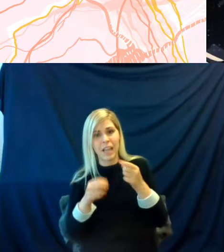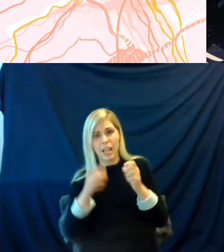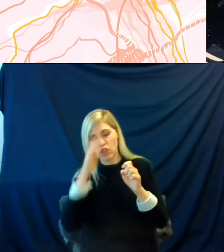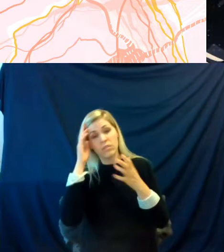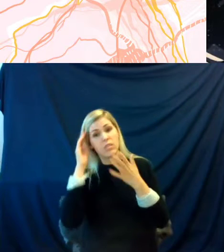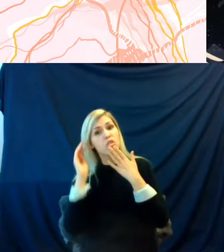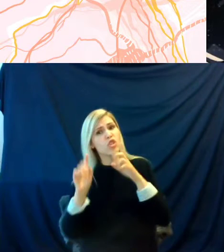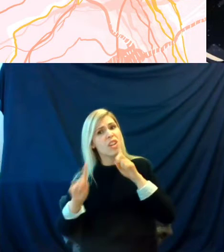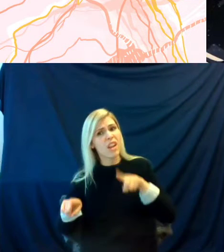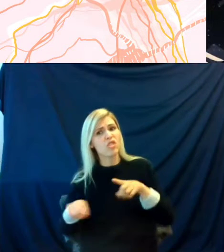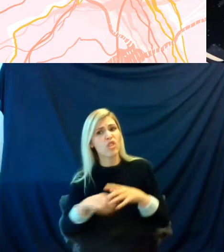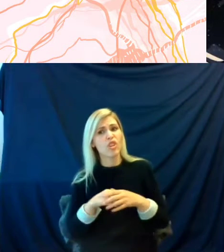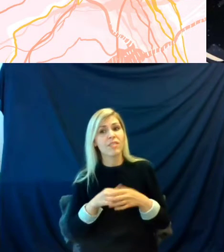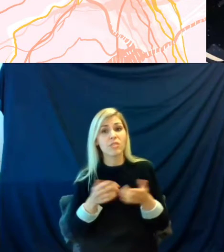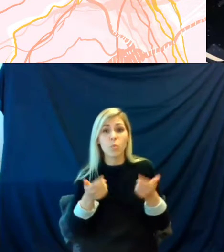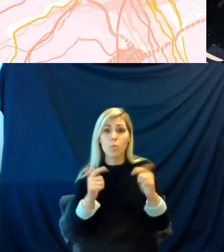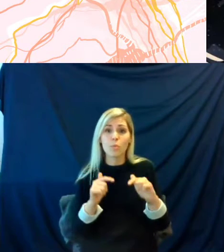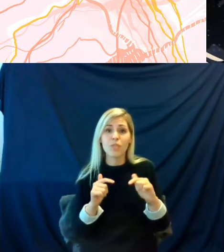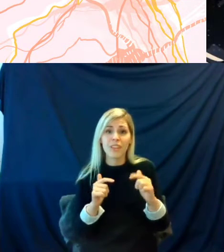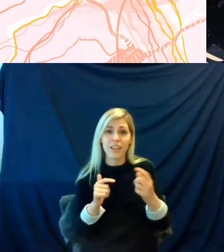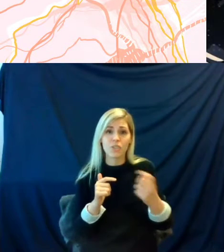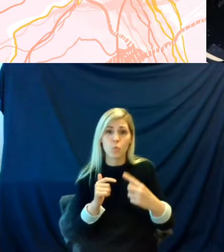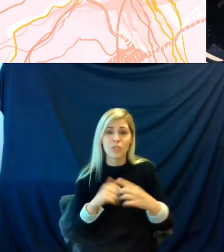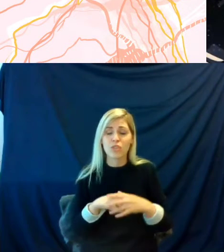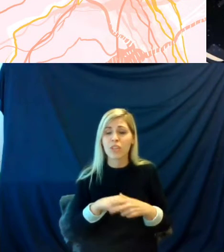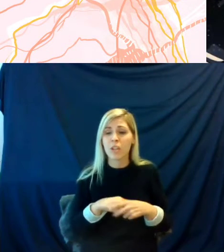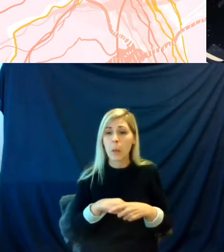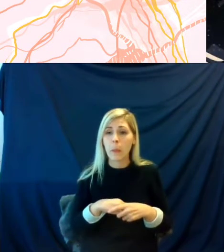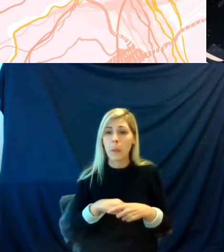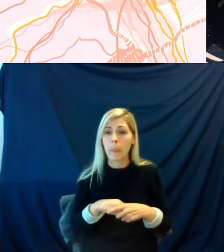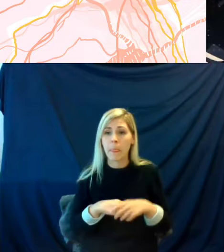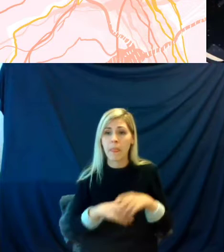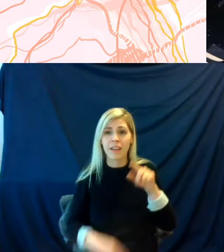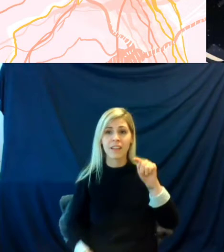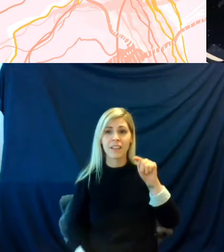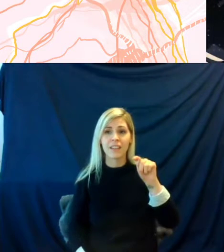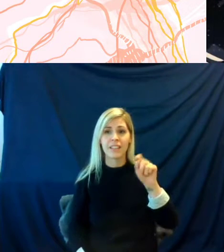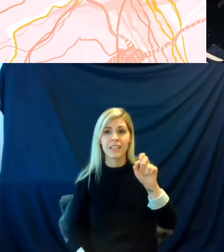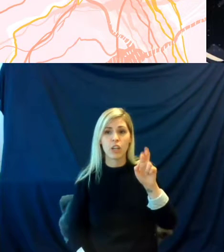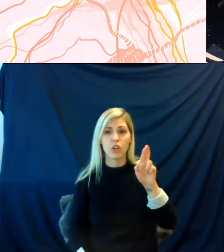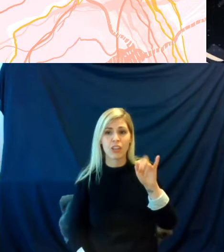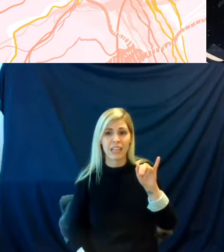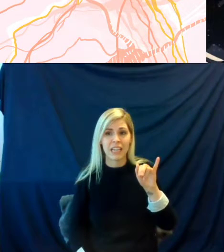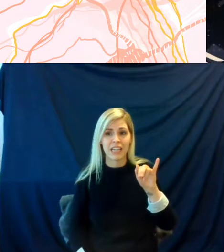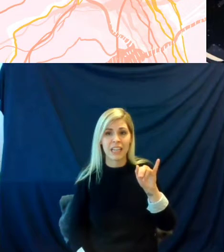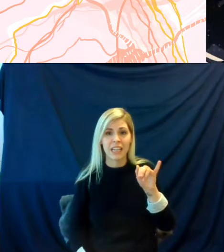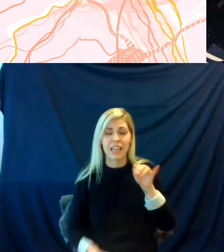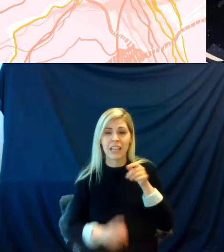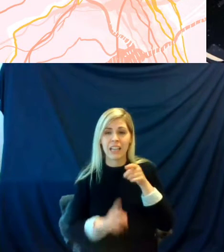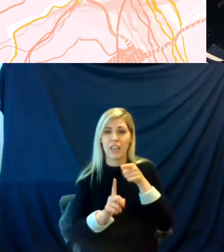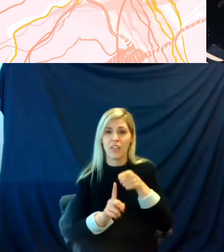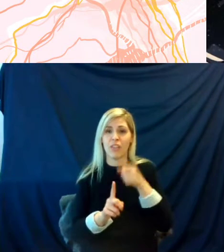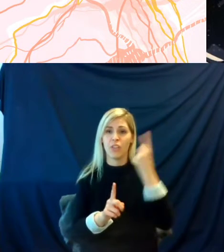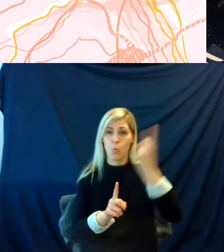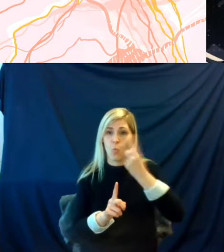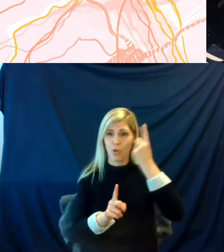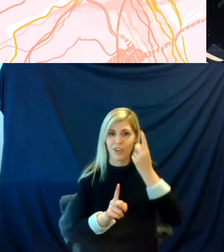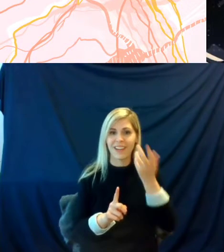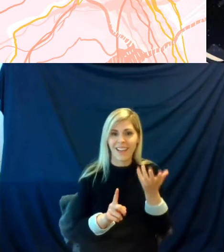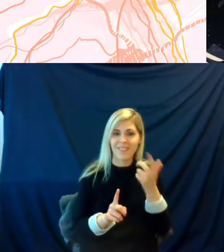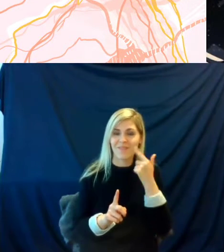answer. I think let's move on to the next question from Terry, who is